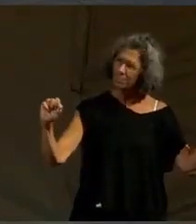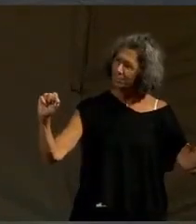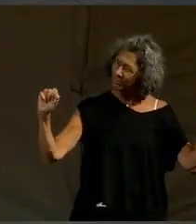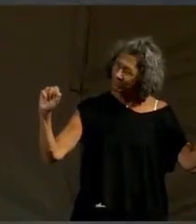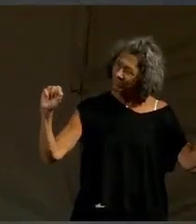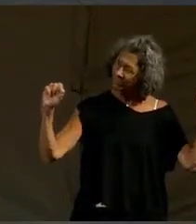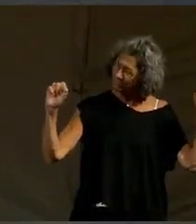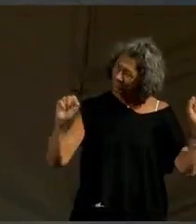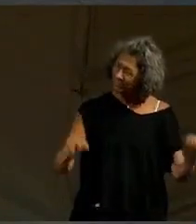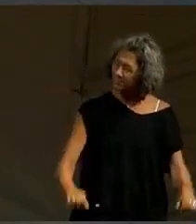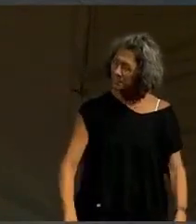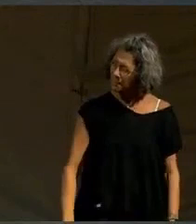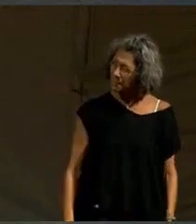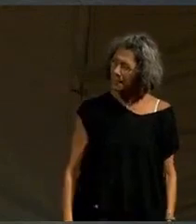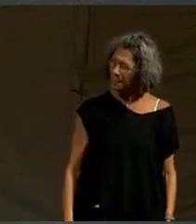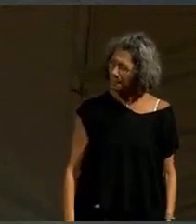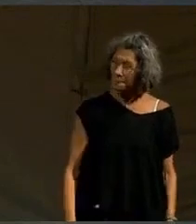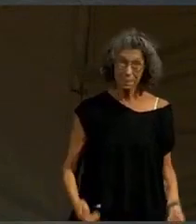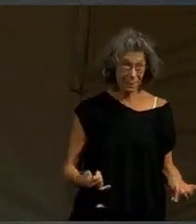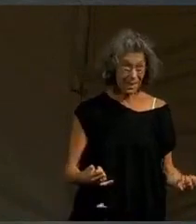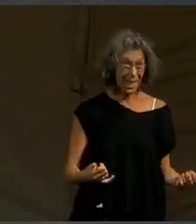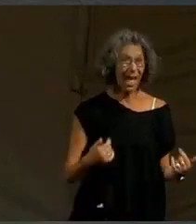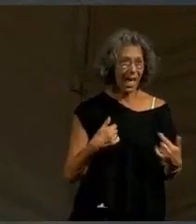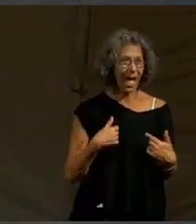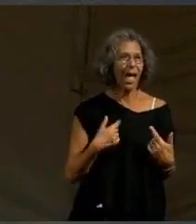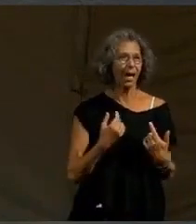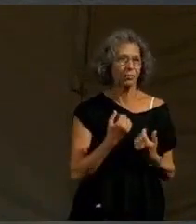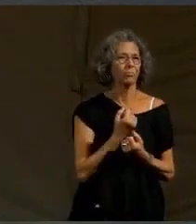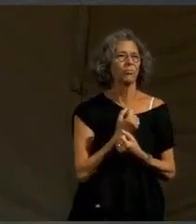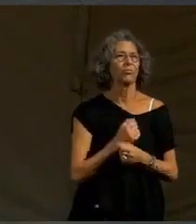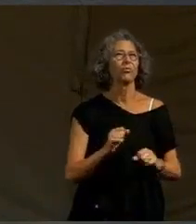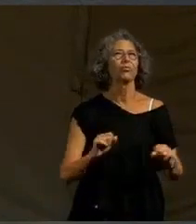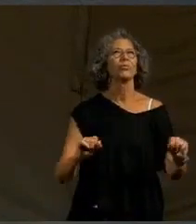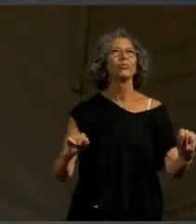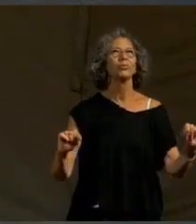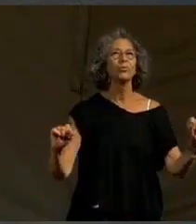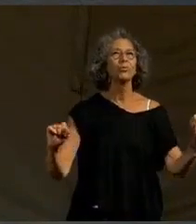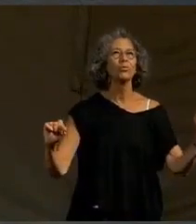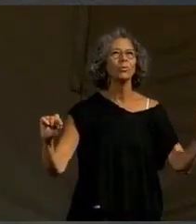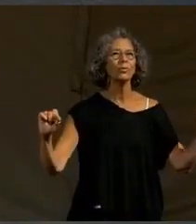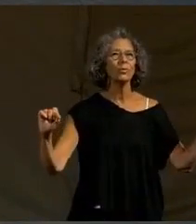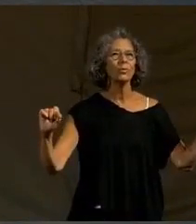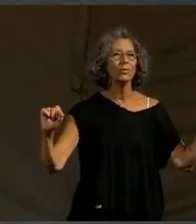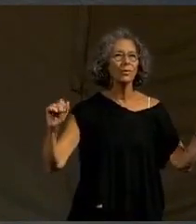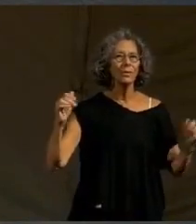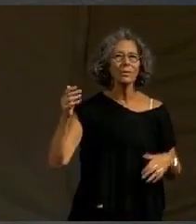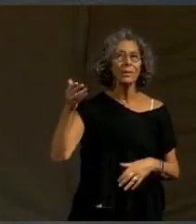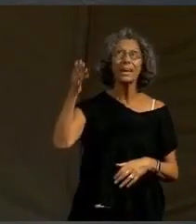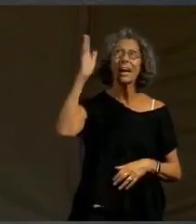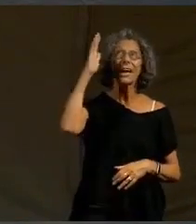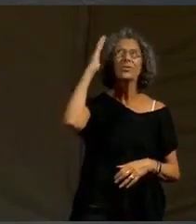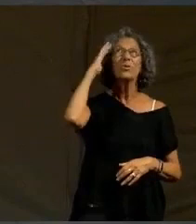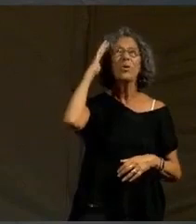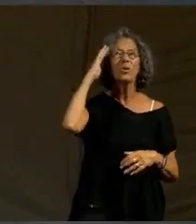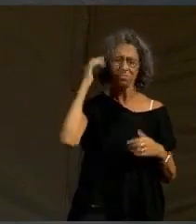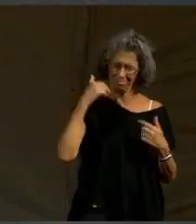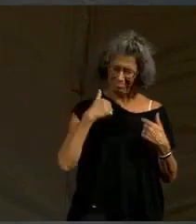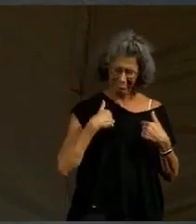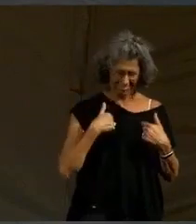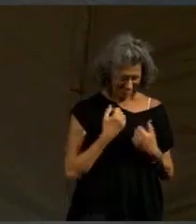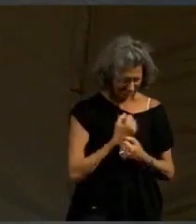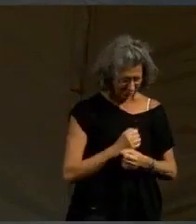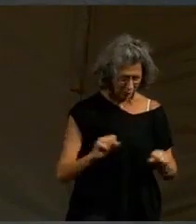Well, you know I'm free now. God knows, you know I'm free.